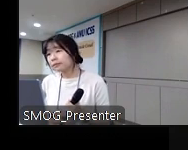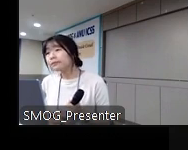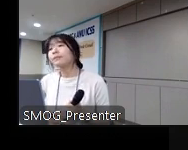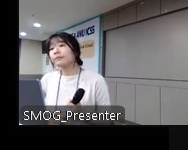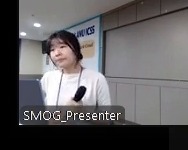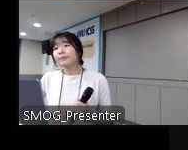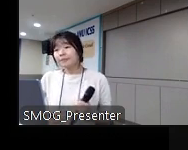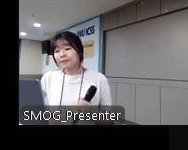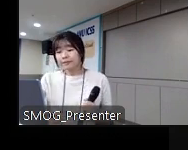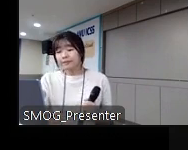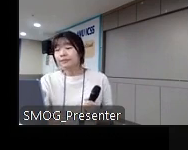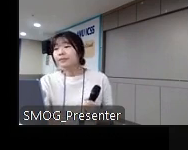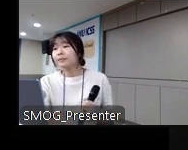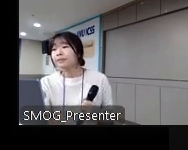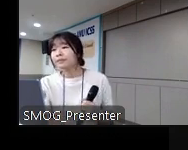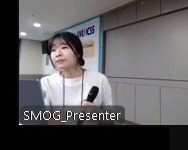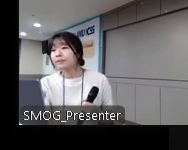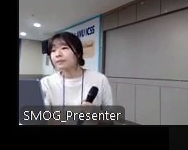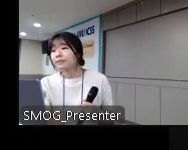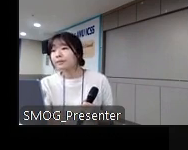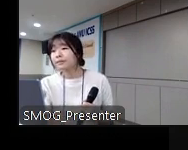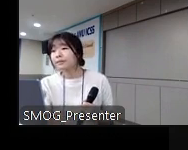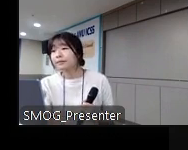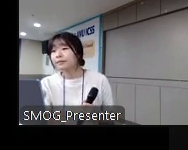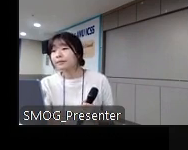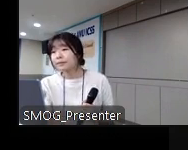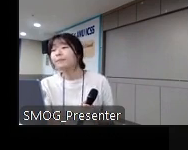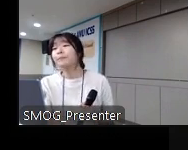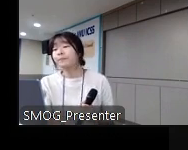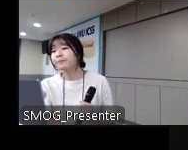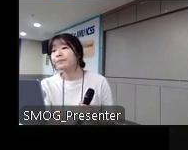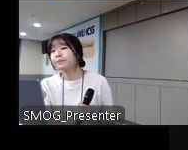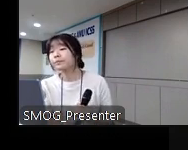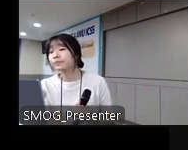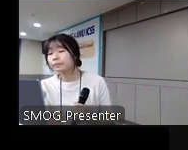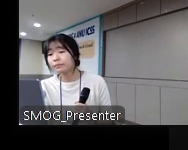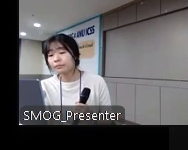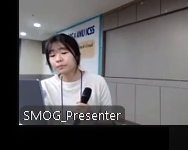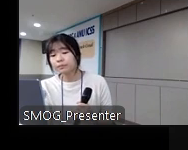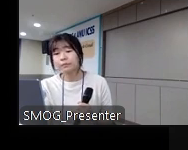effect in American and British sign language.